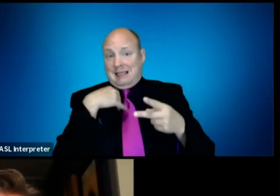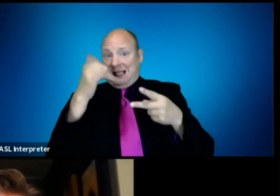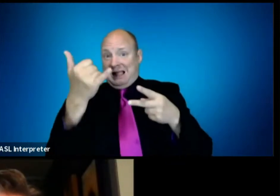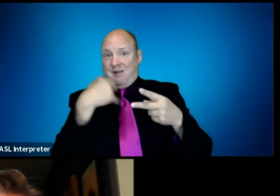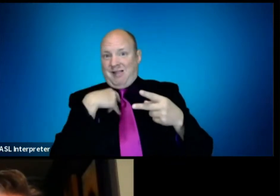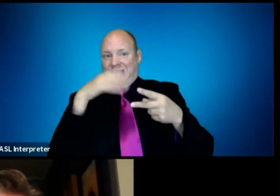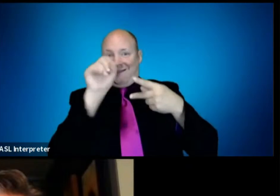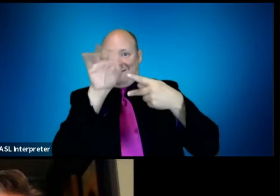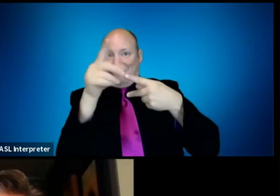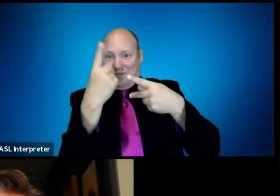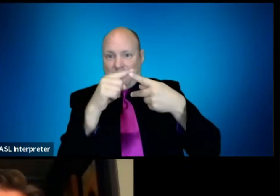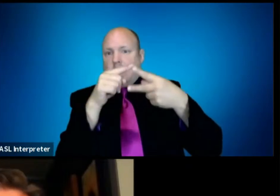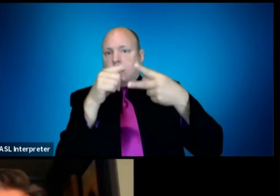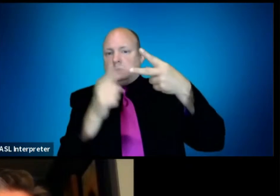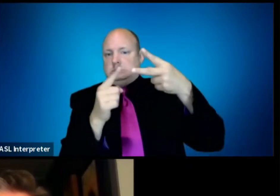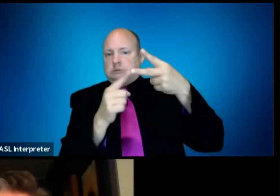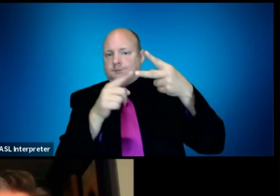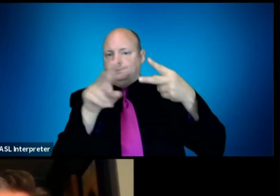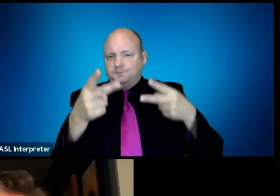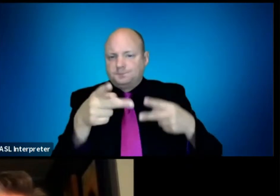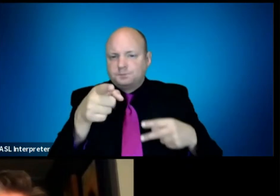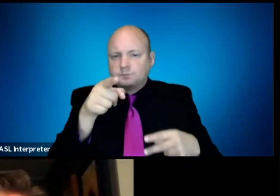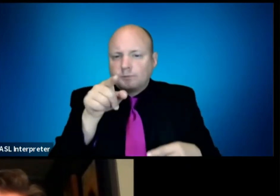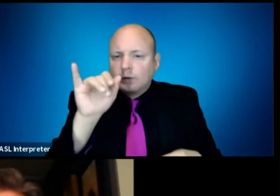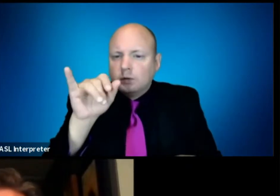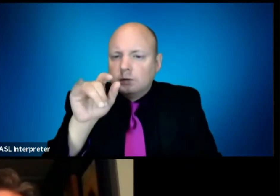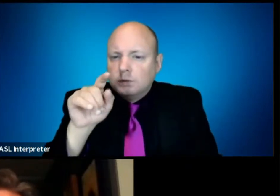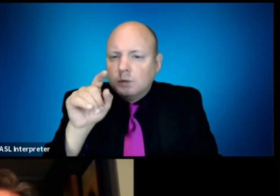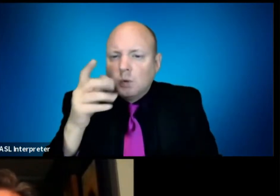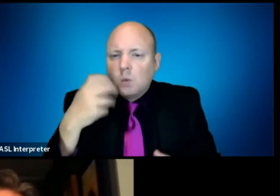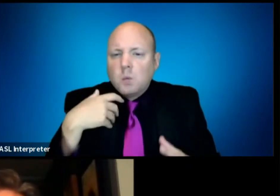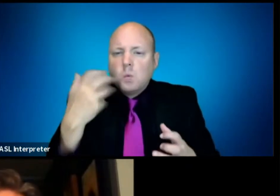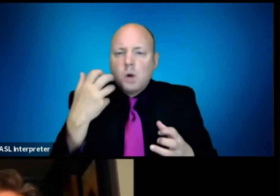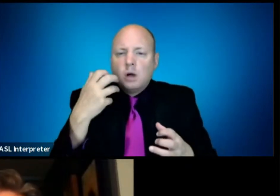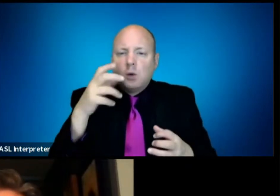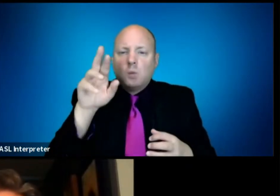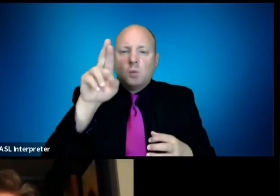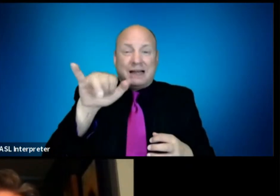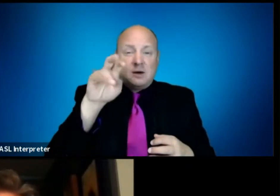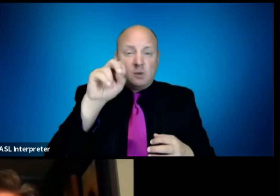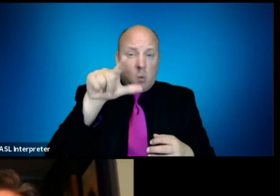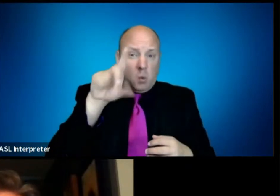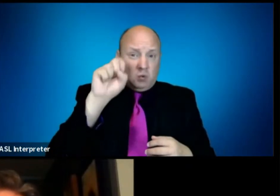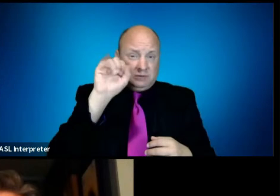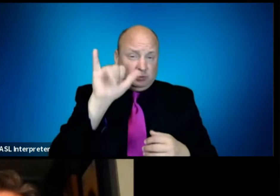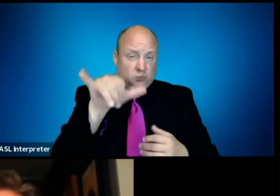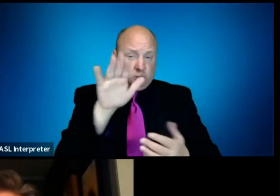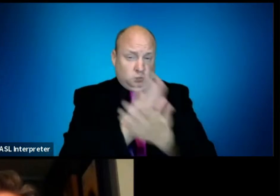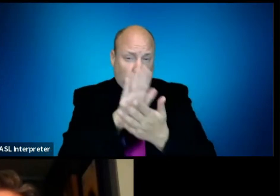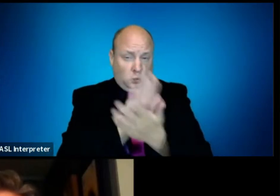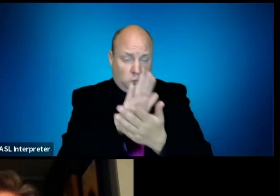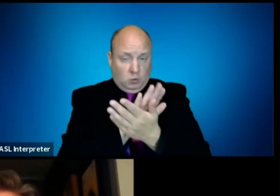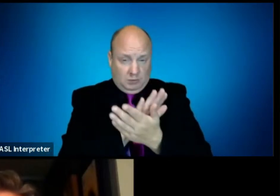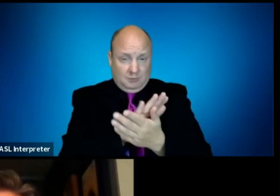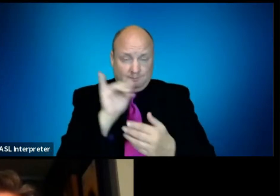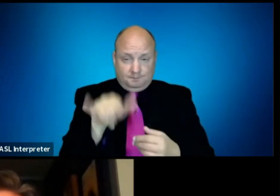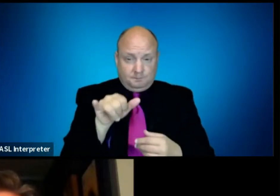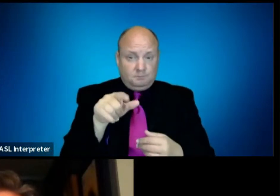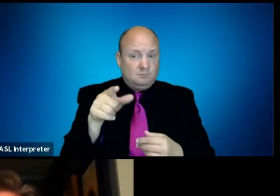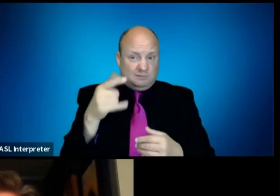School, it's one of the state's largest high schools, and it is completely shutting down for an entire